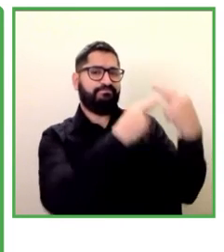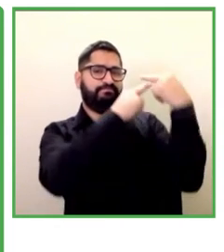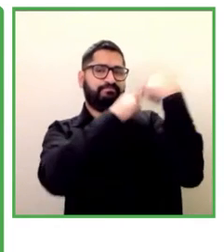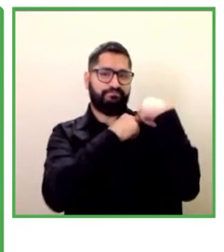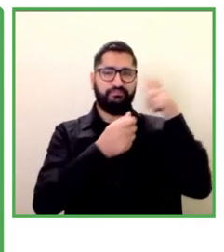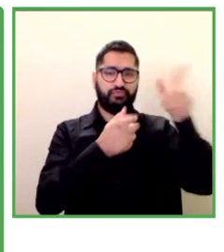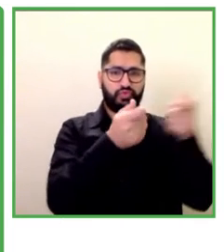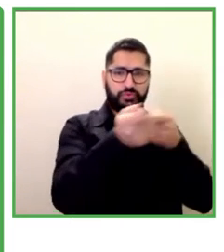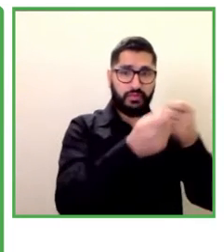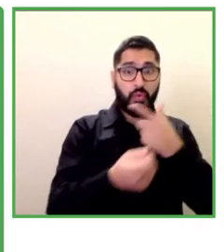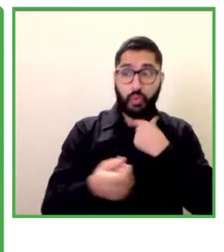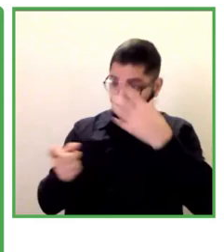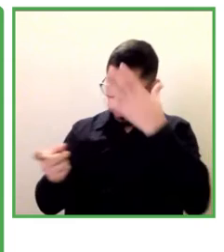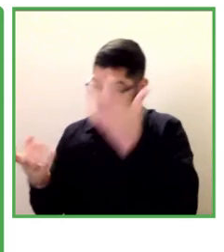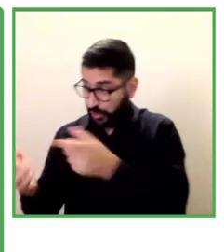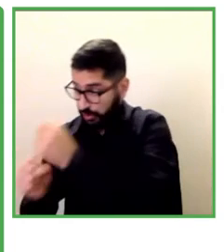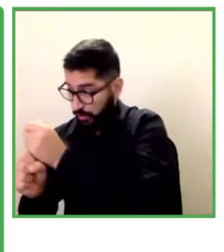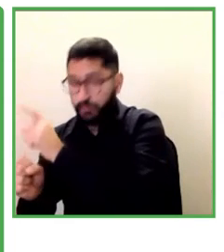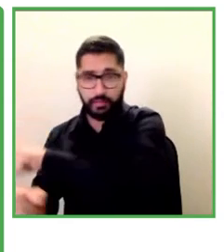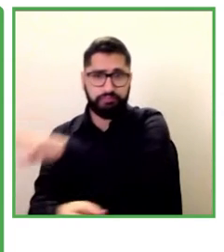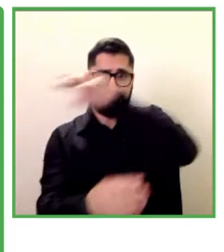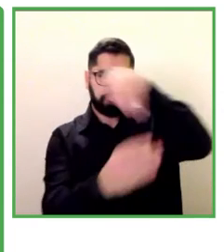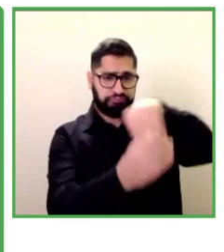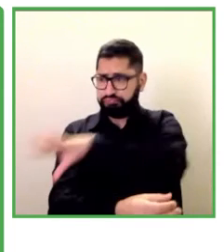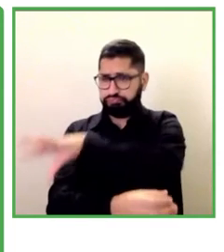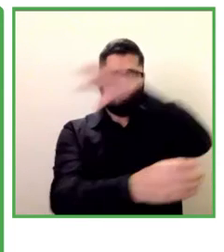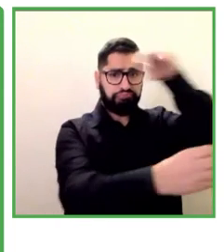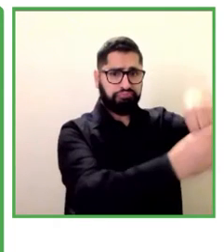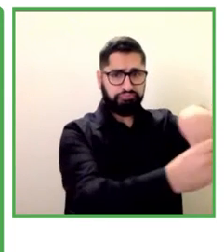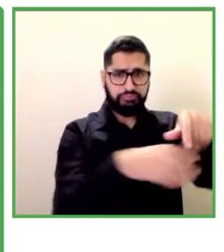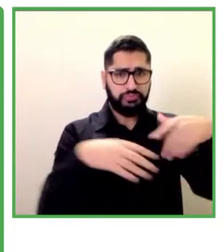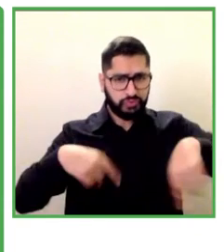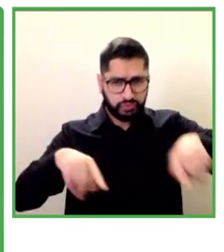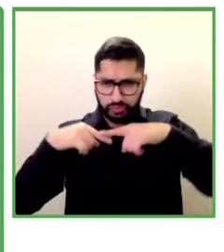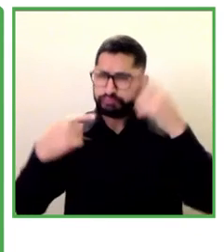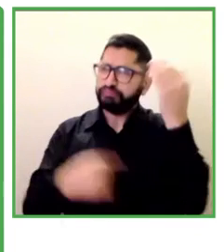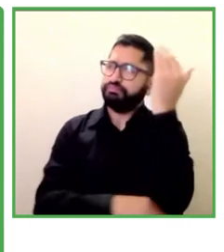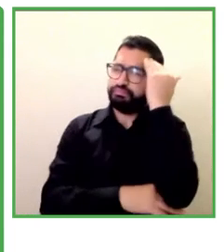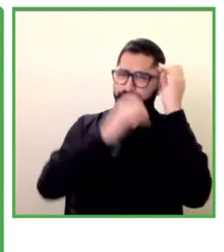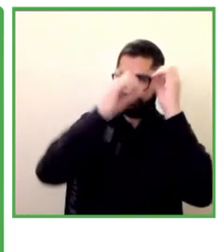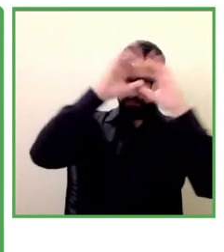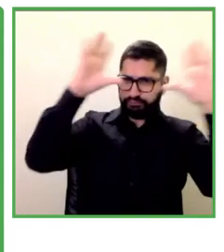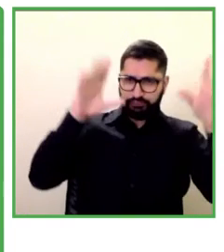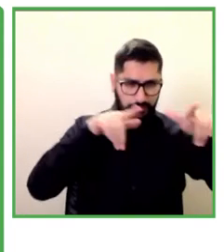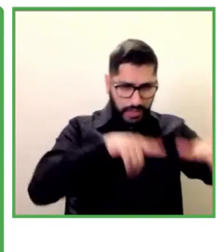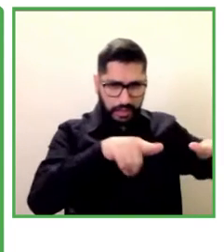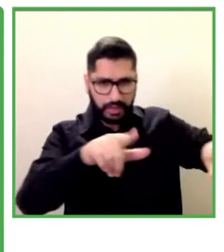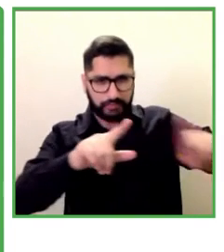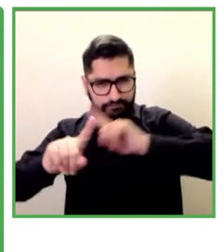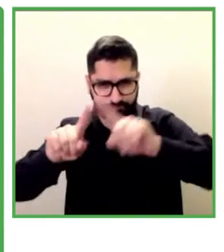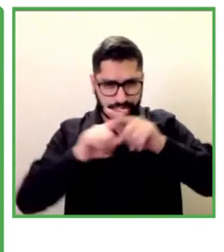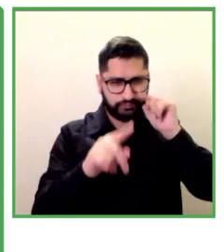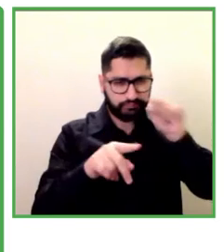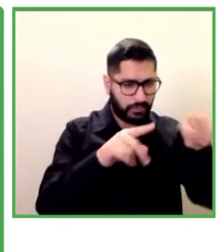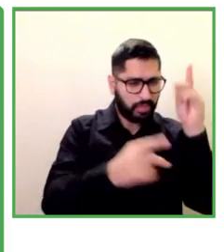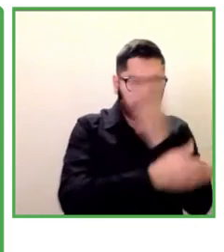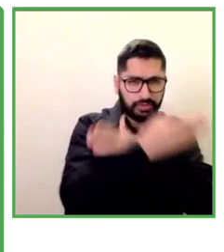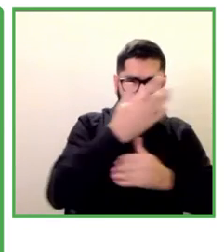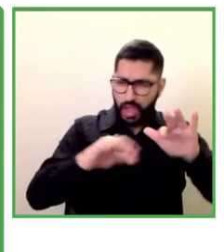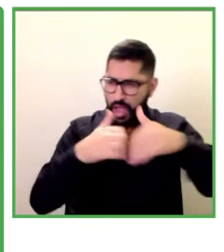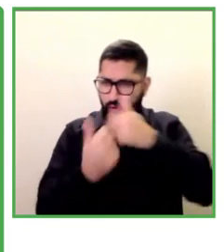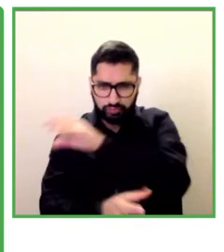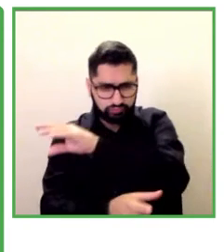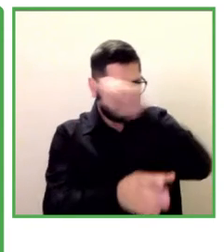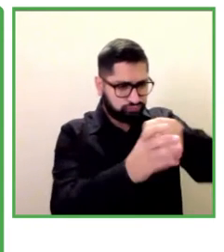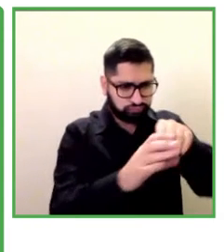to segregating people to specific job posts, job positions that are just for them, we are not going to